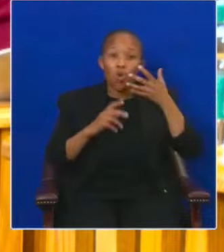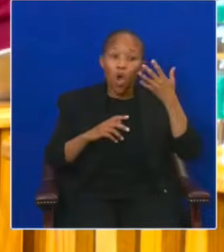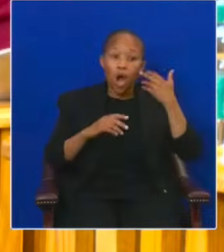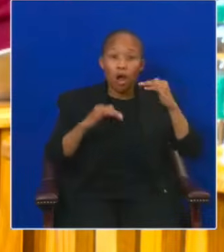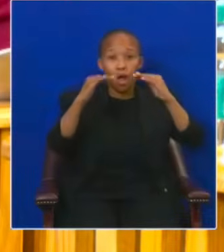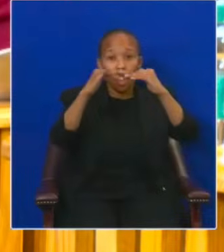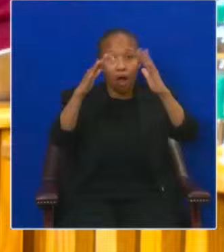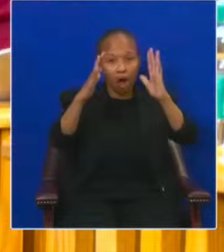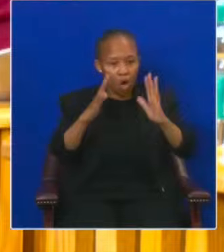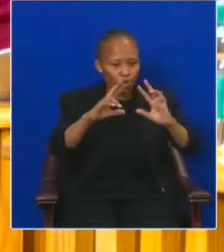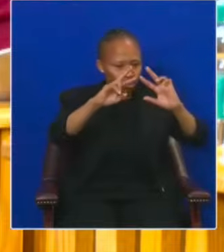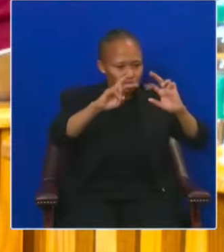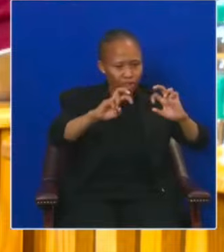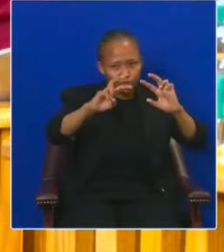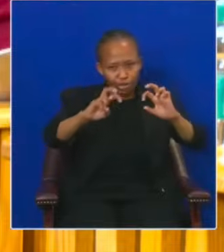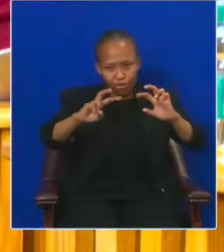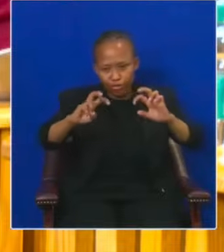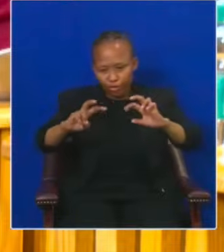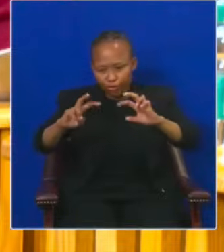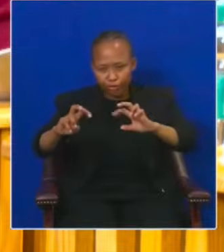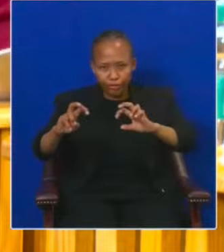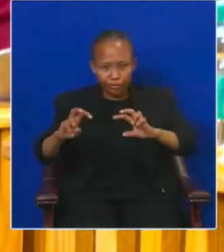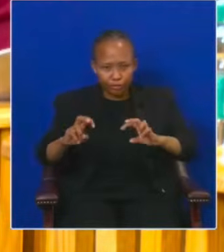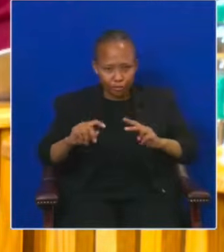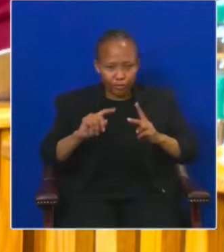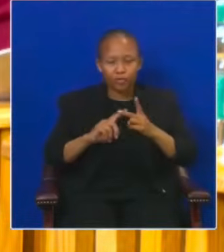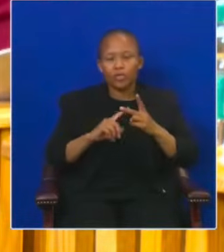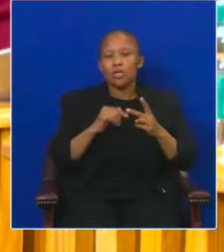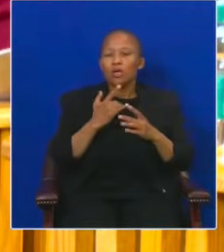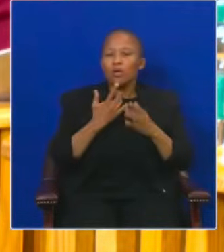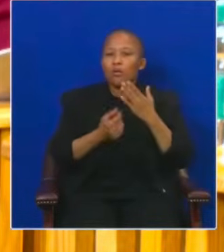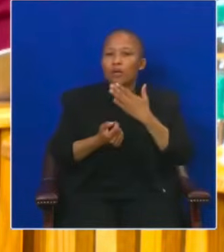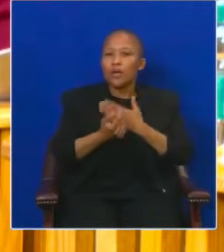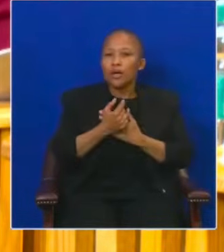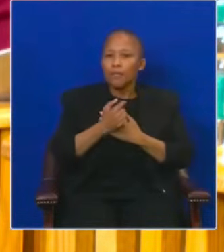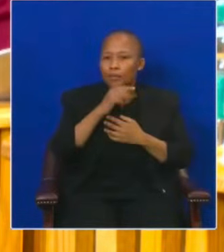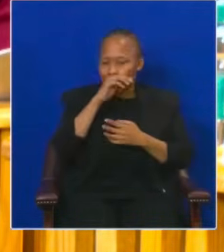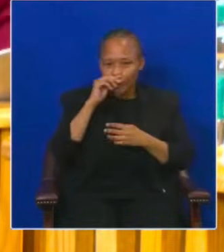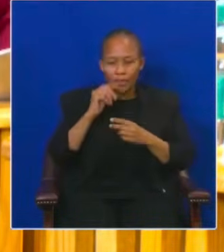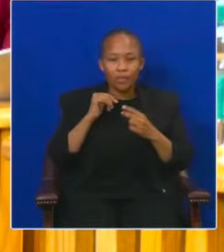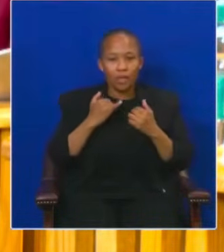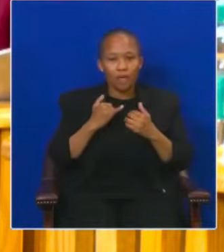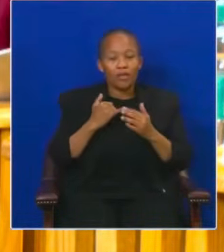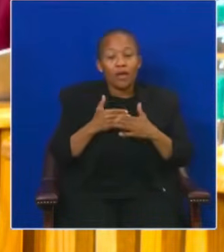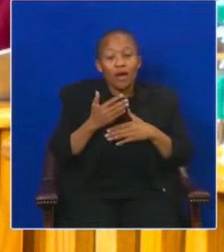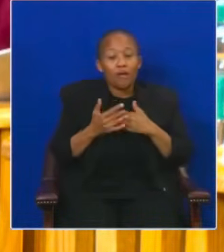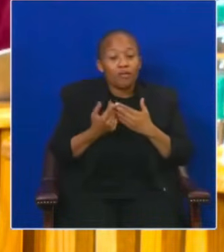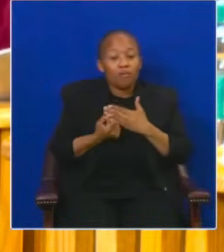what steps you took thereafter with reference to paragraph 46.